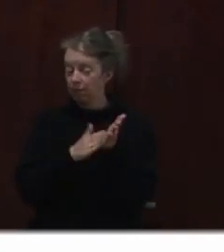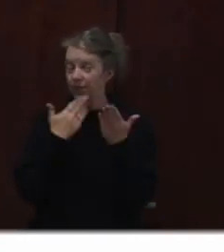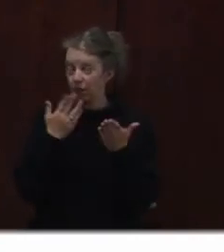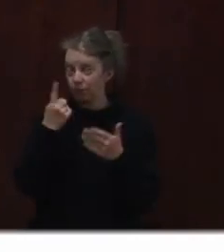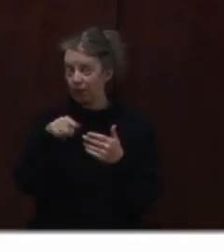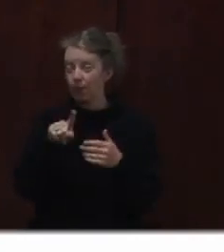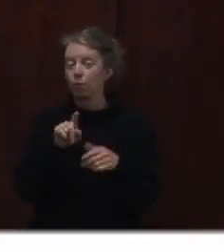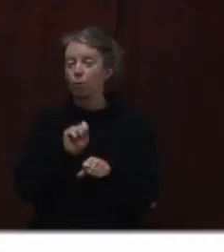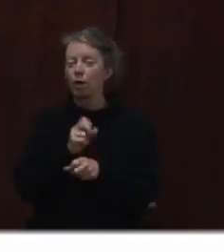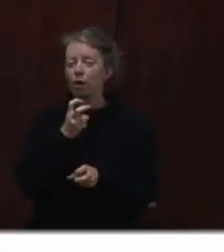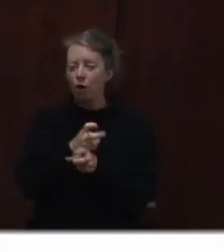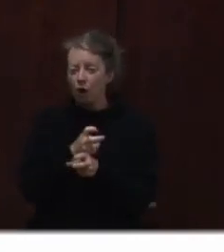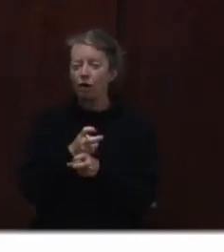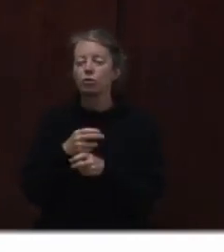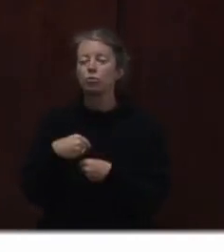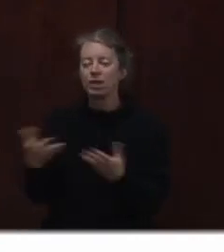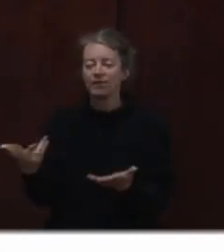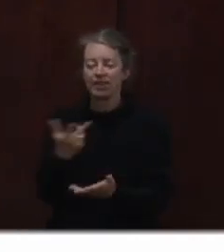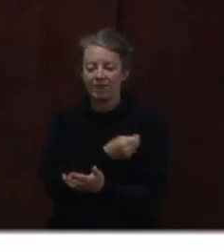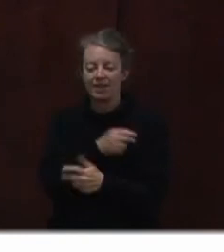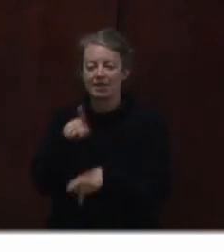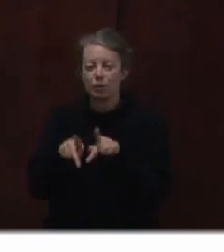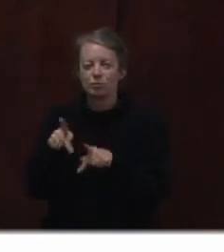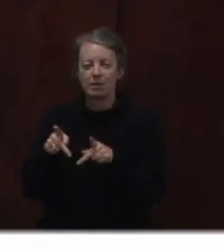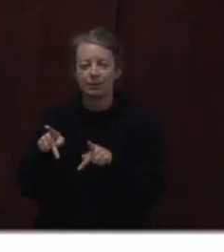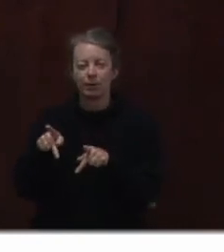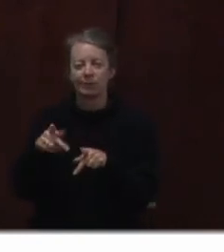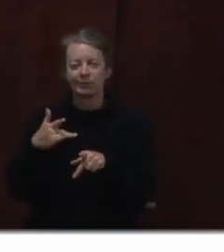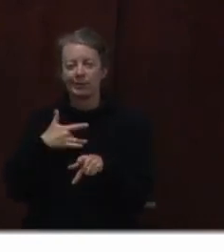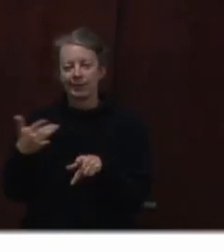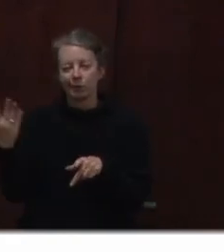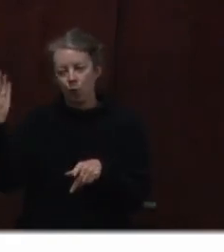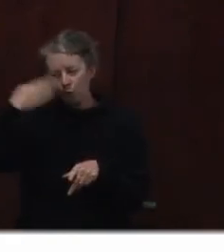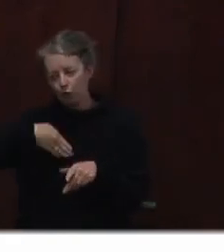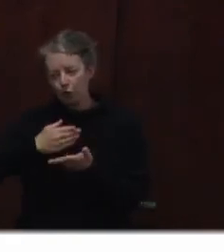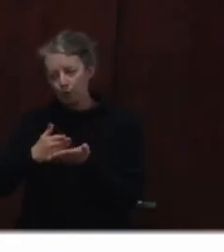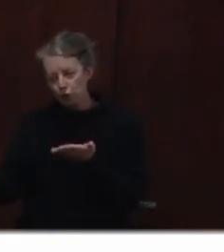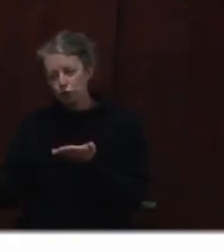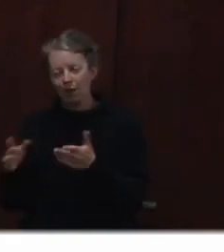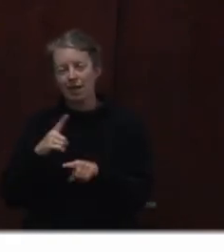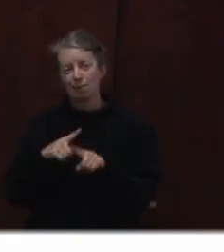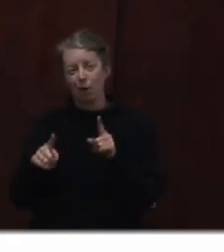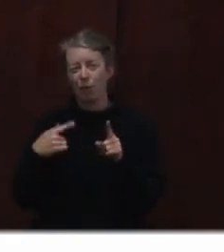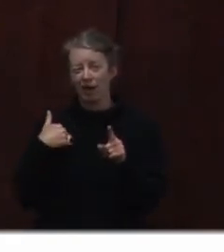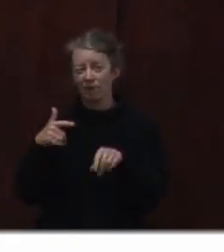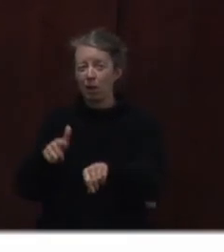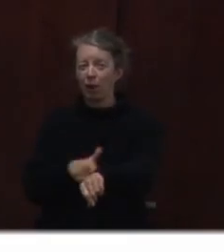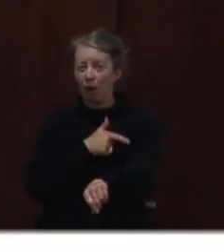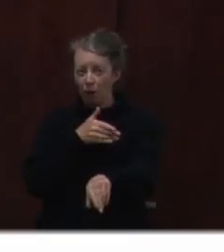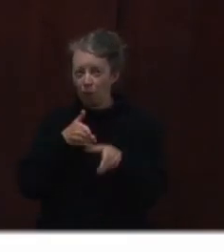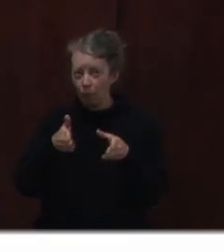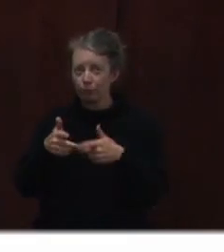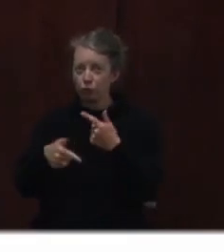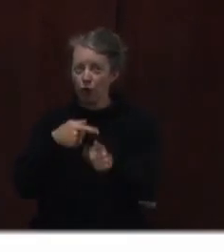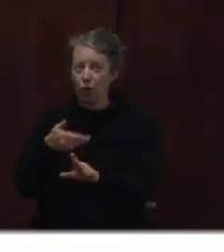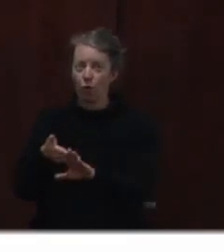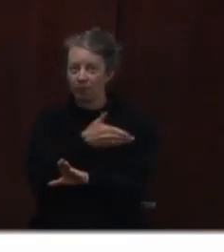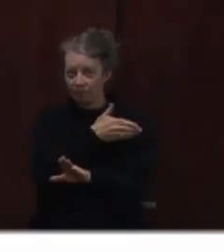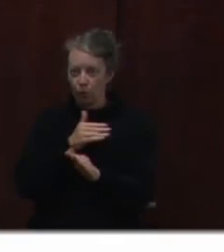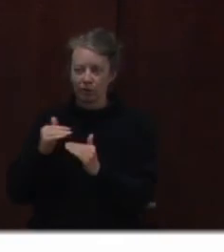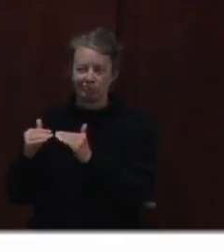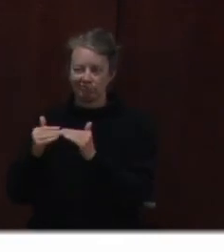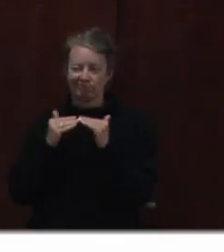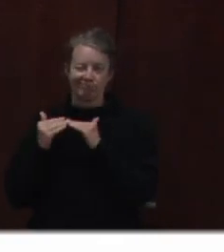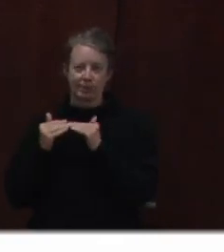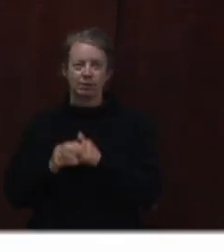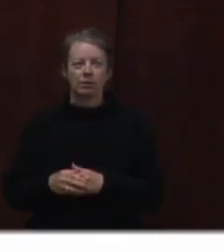who are disadvantaged, but we have a ways to go, and I just wanted to use this forum to point that out. And then last but not